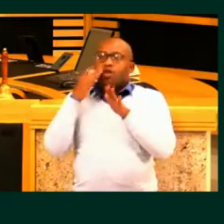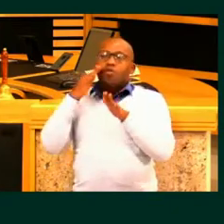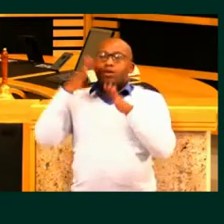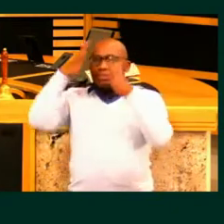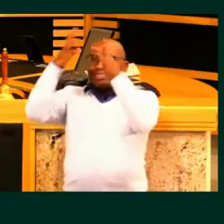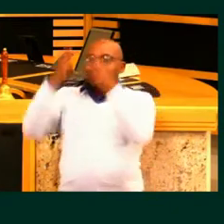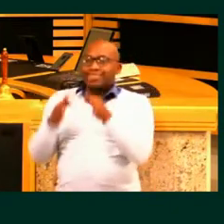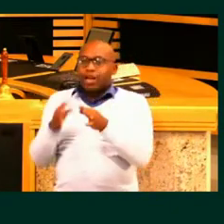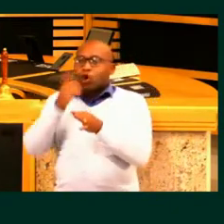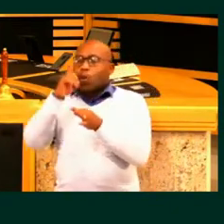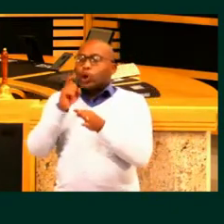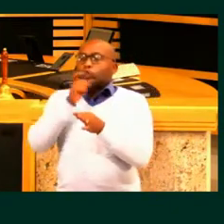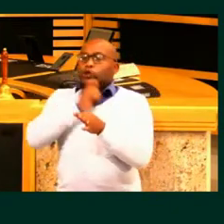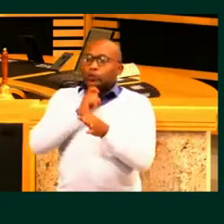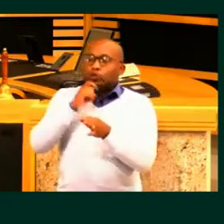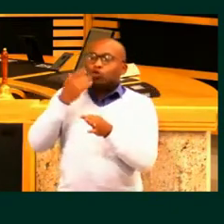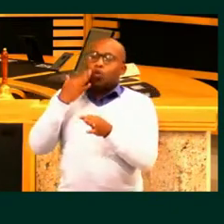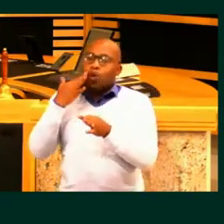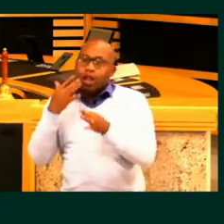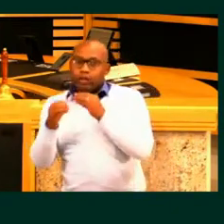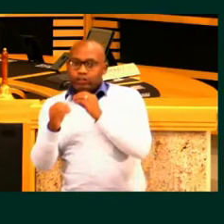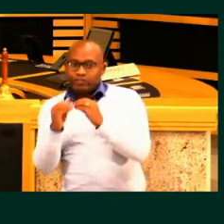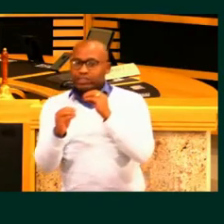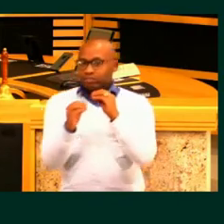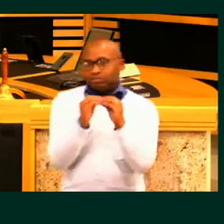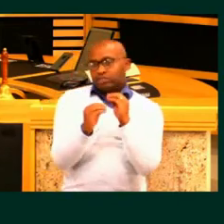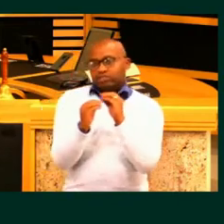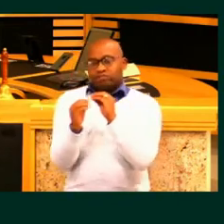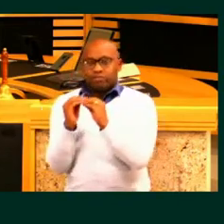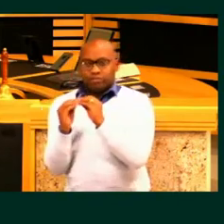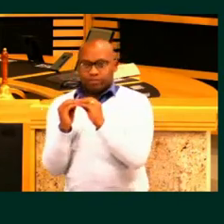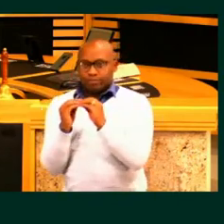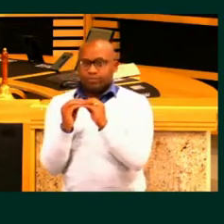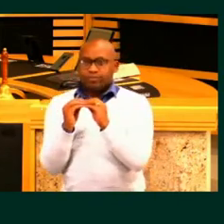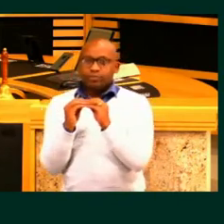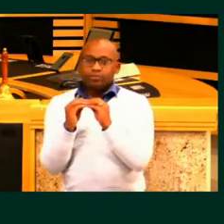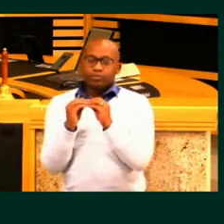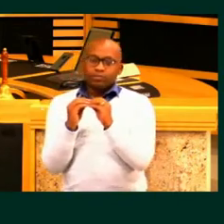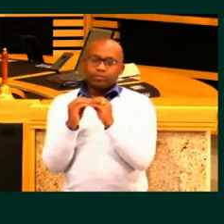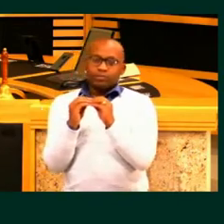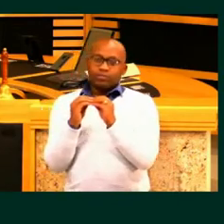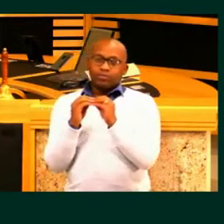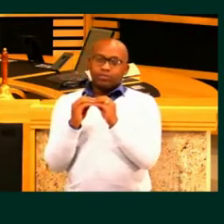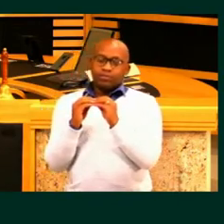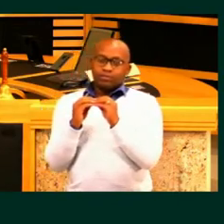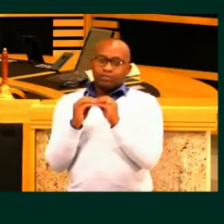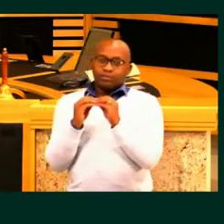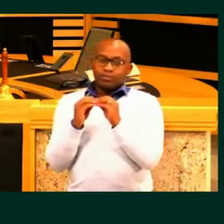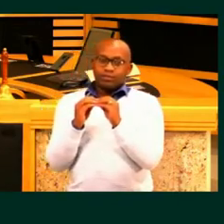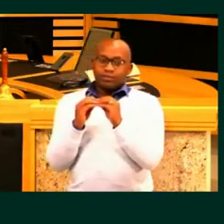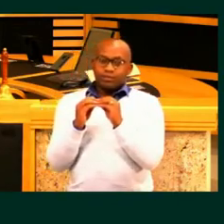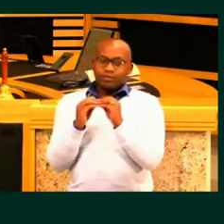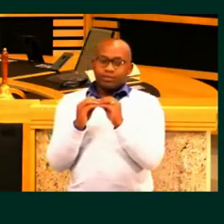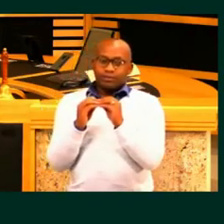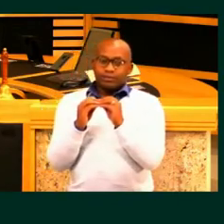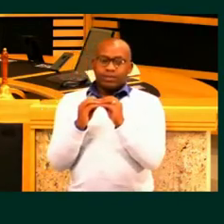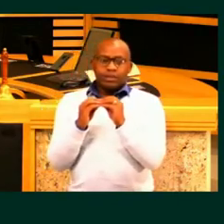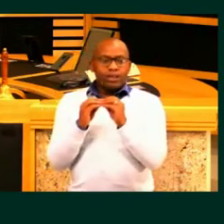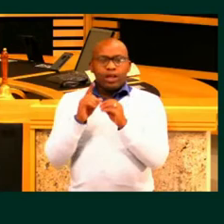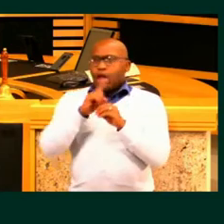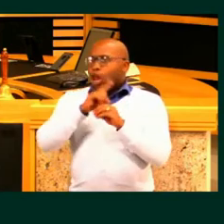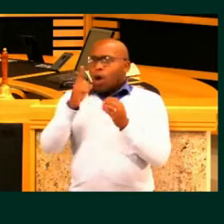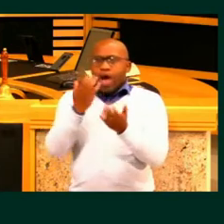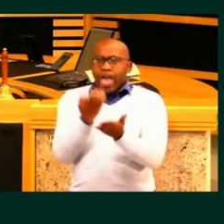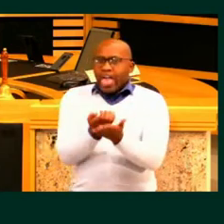road unless you bring evidence that indeed you can stay with it for 30 years without maintaining it there is no evidence in that